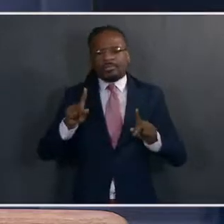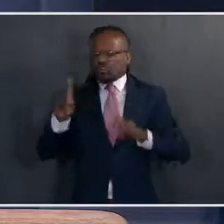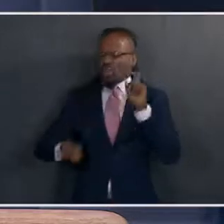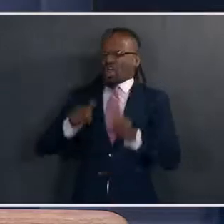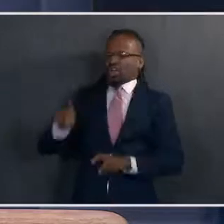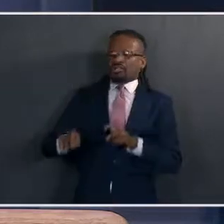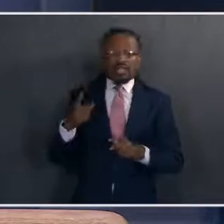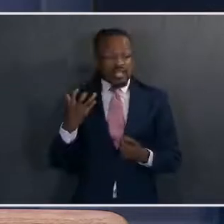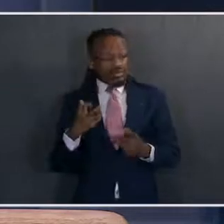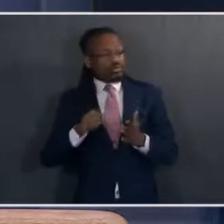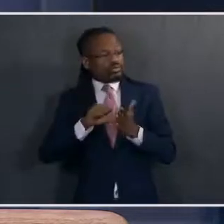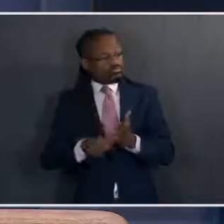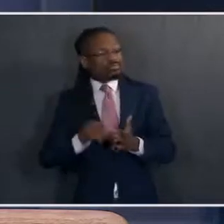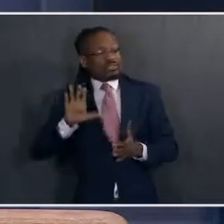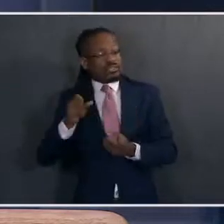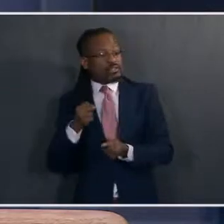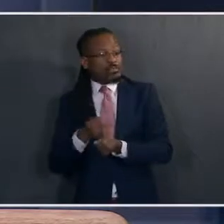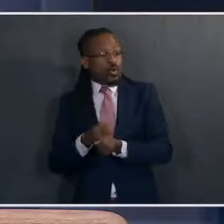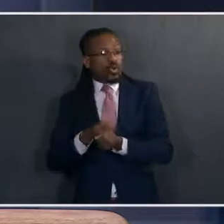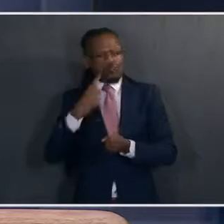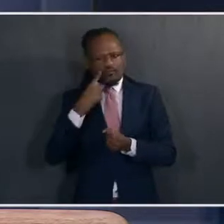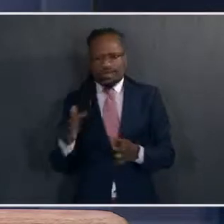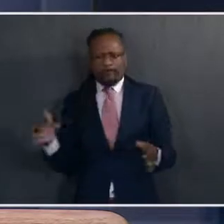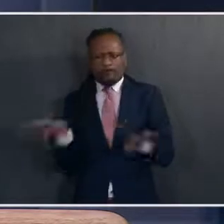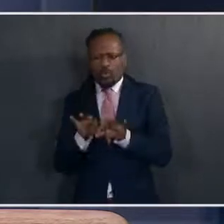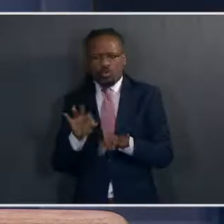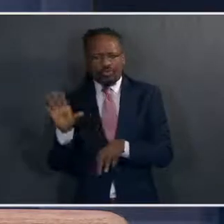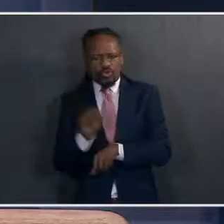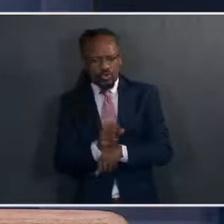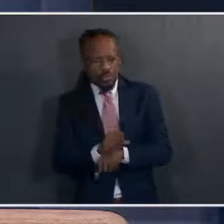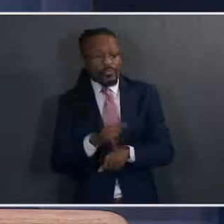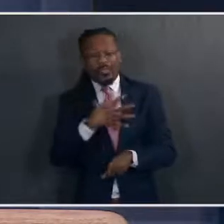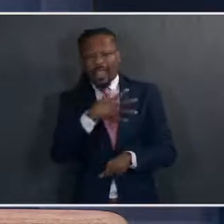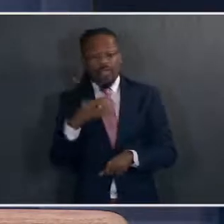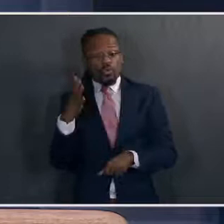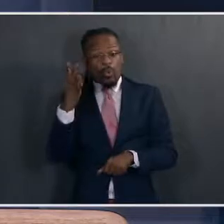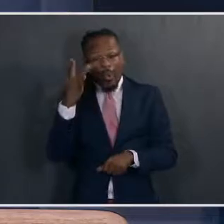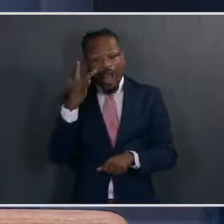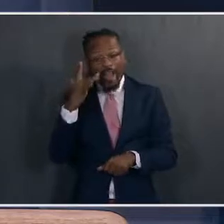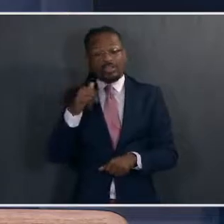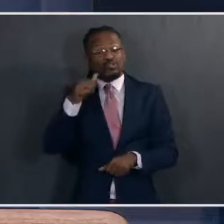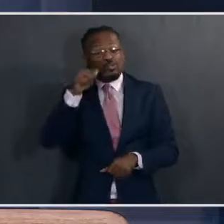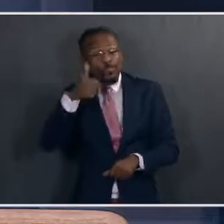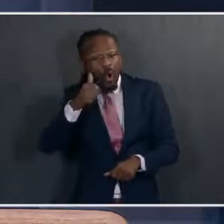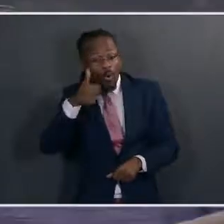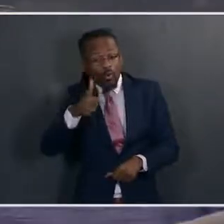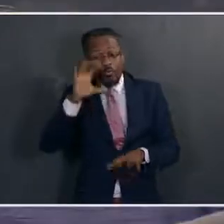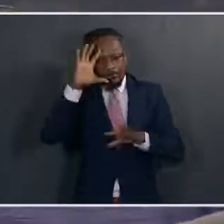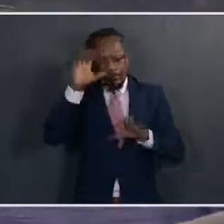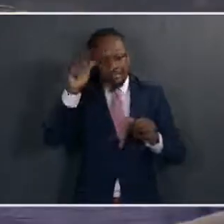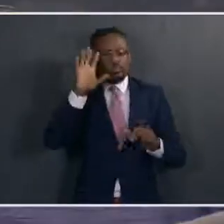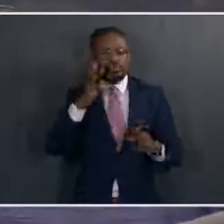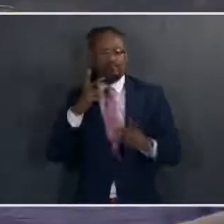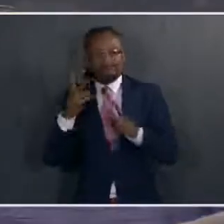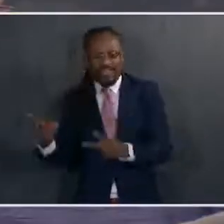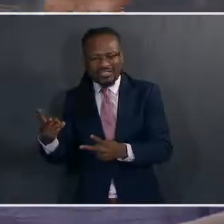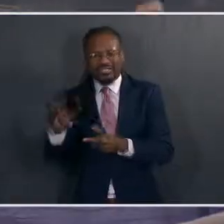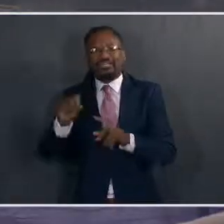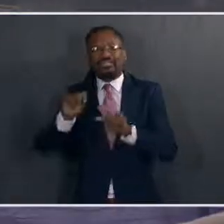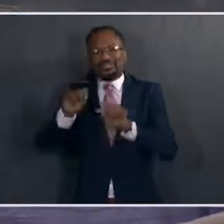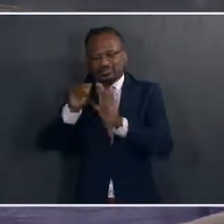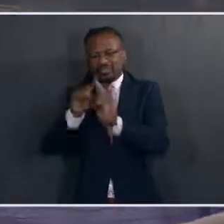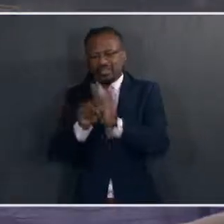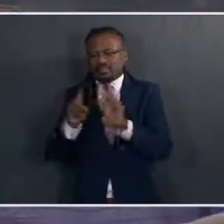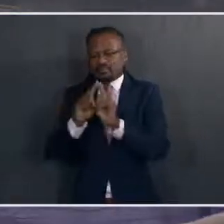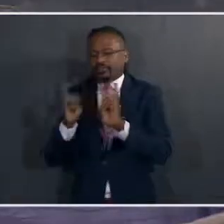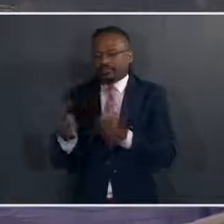his support for the important work they do. It's also why he's visiting the State Department tomorrow. But not to say that all of them are. I mean, he made